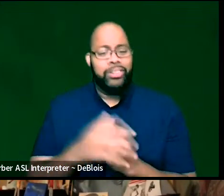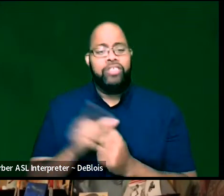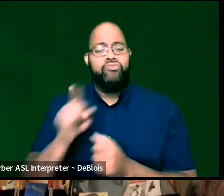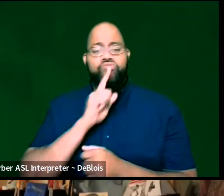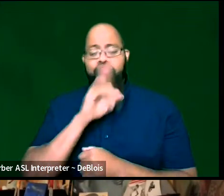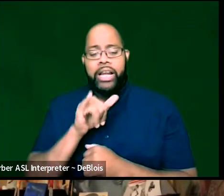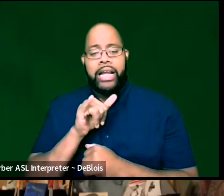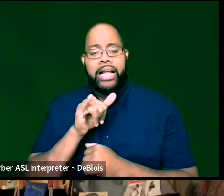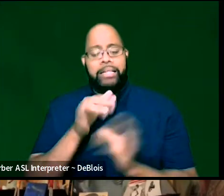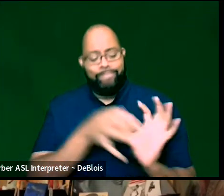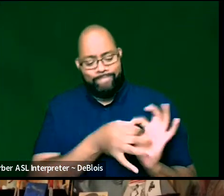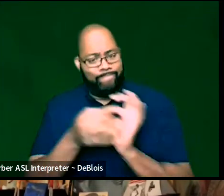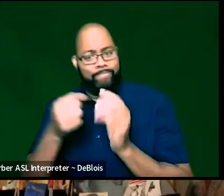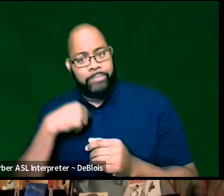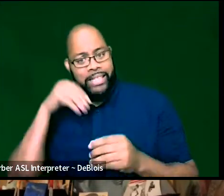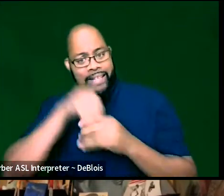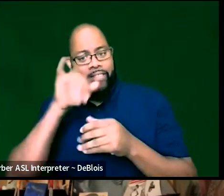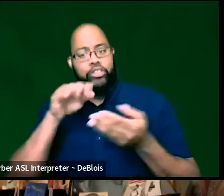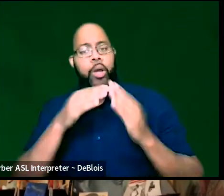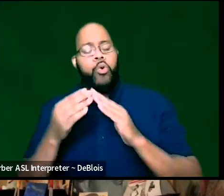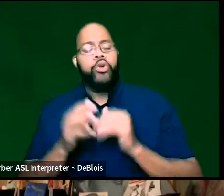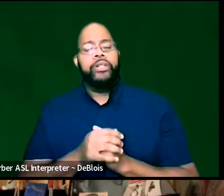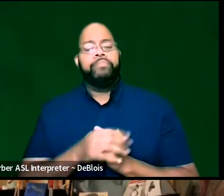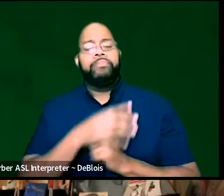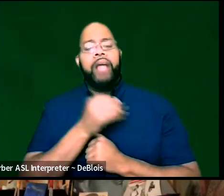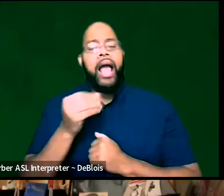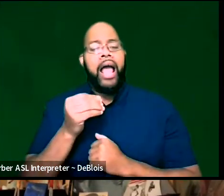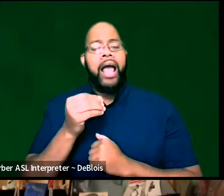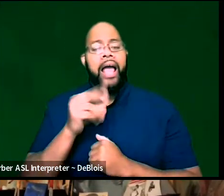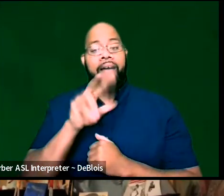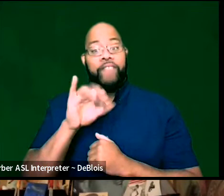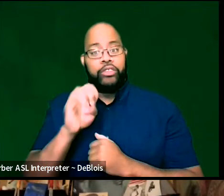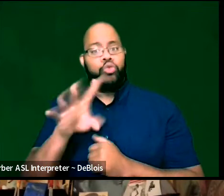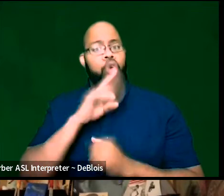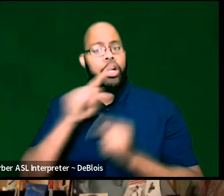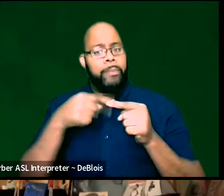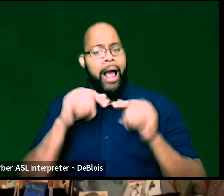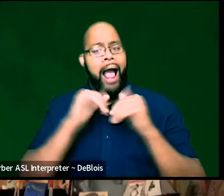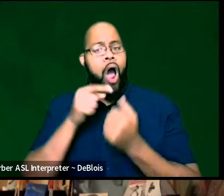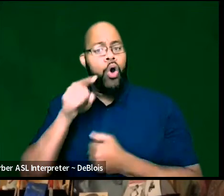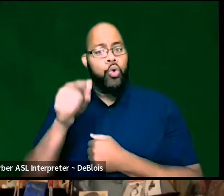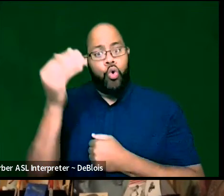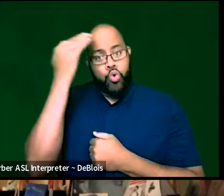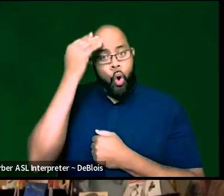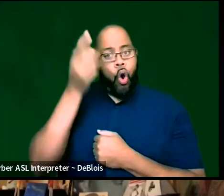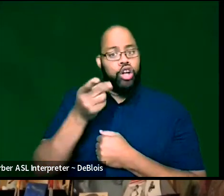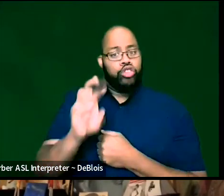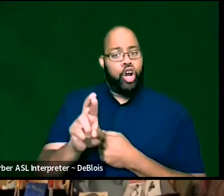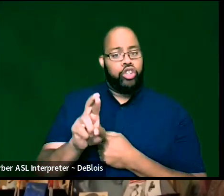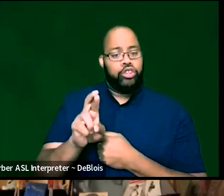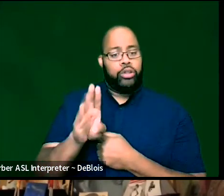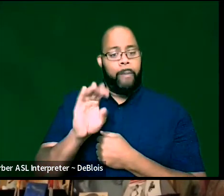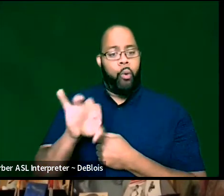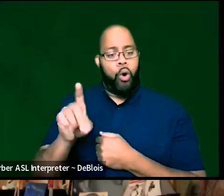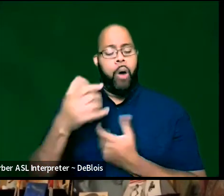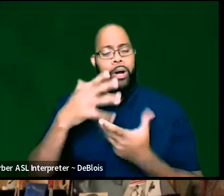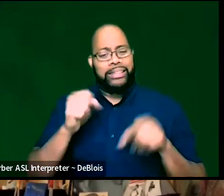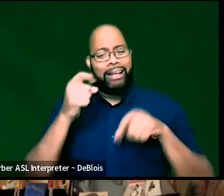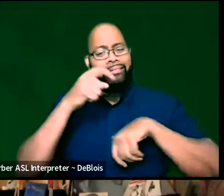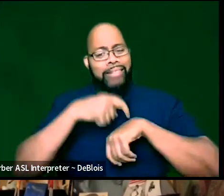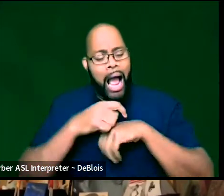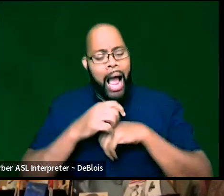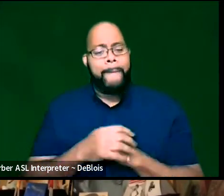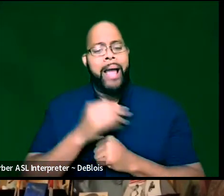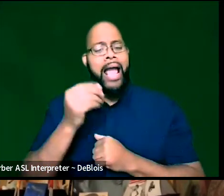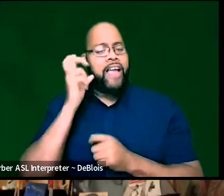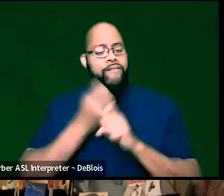really looped me into this community. And Vince, you talked about how Dr. Boyd, and I just want to take some time